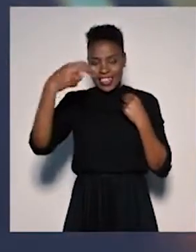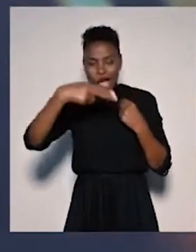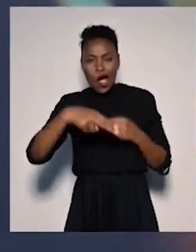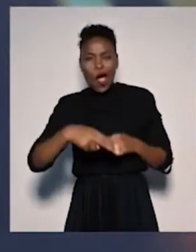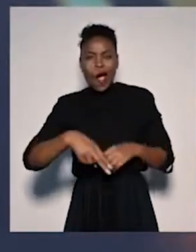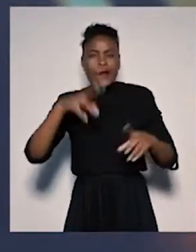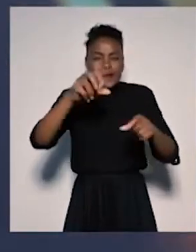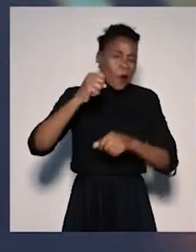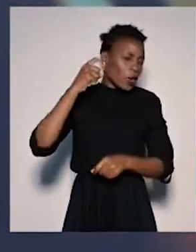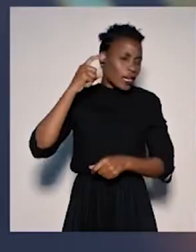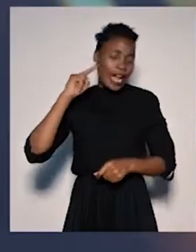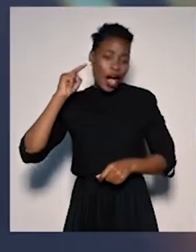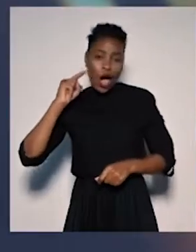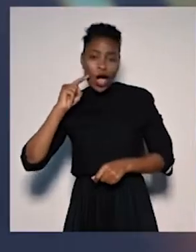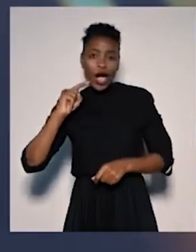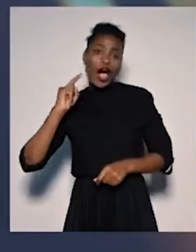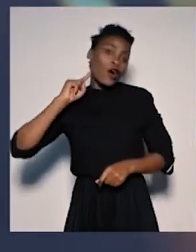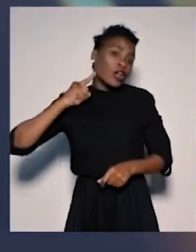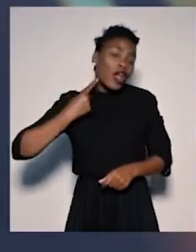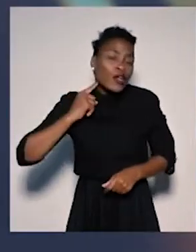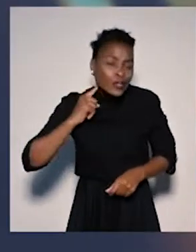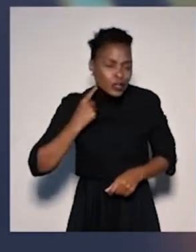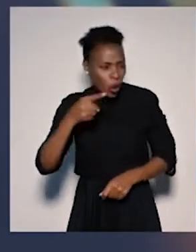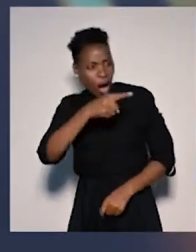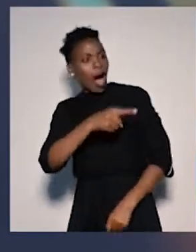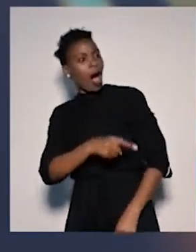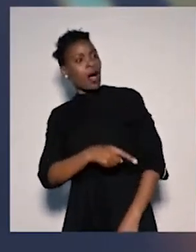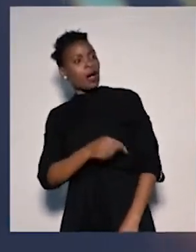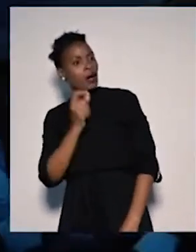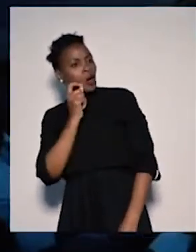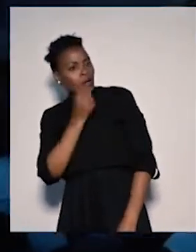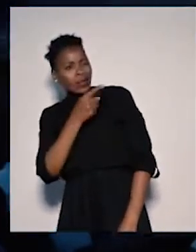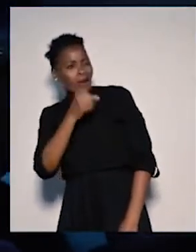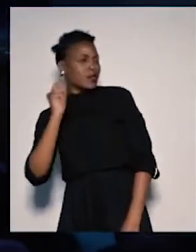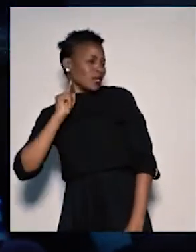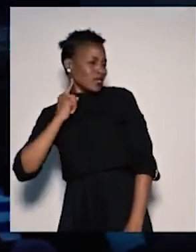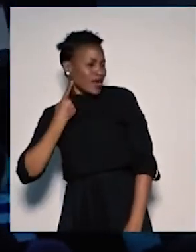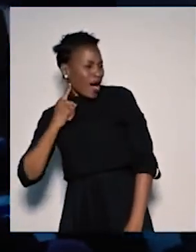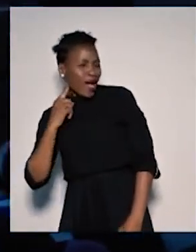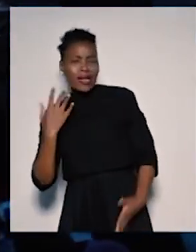He used to catch me lying. He knew when I was lying. And he would tell me, Uwamaka. And